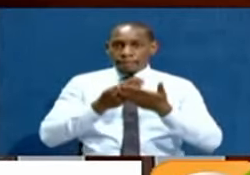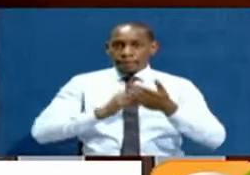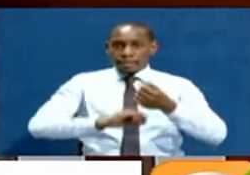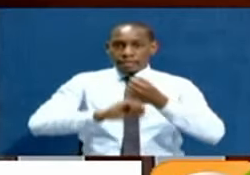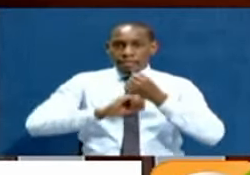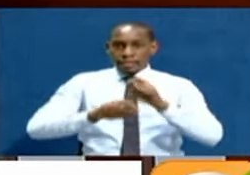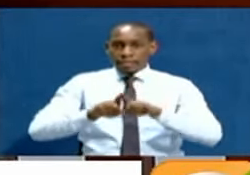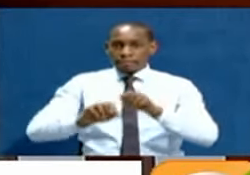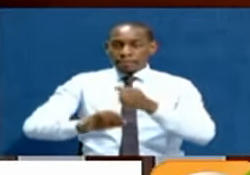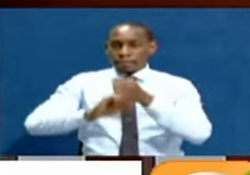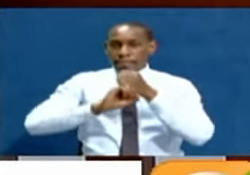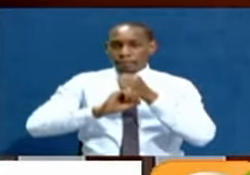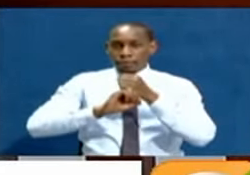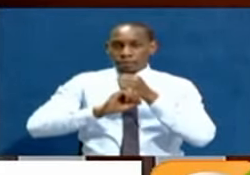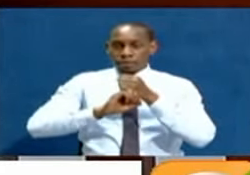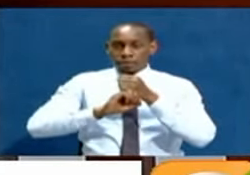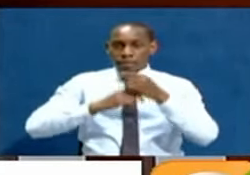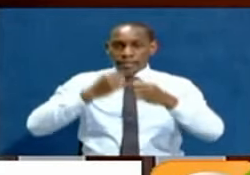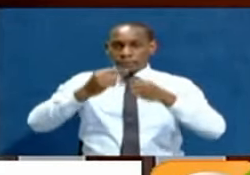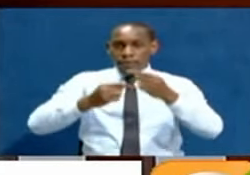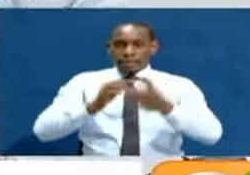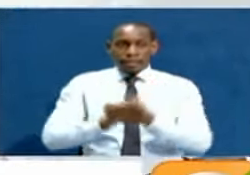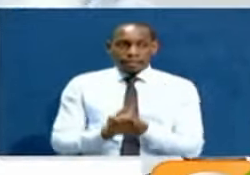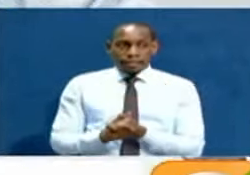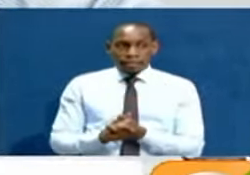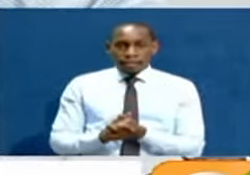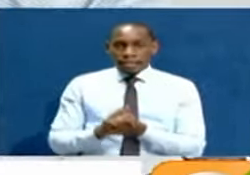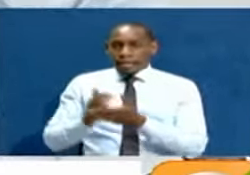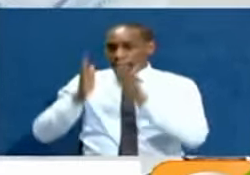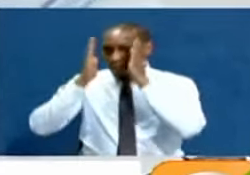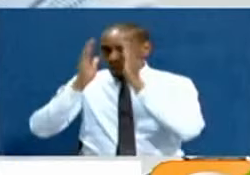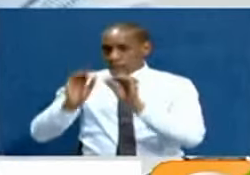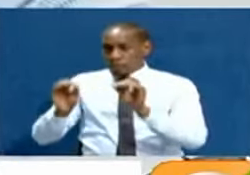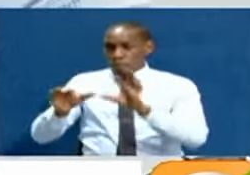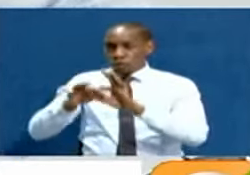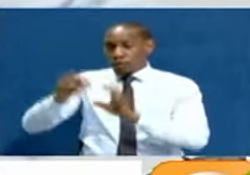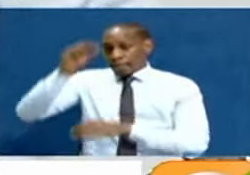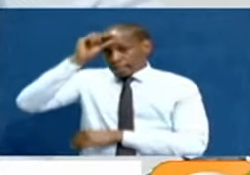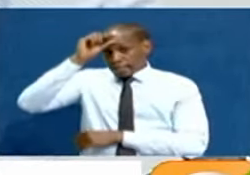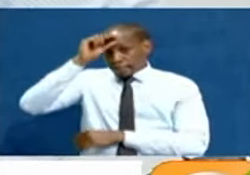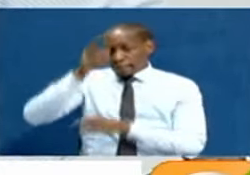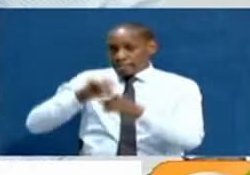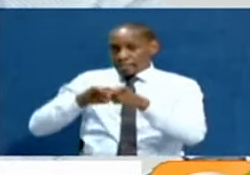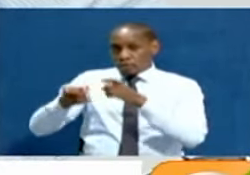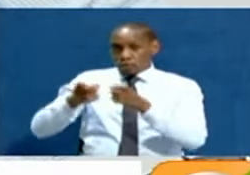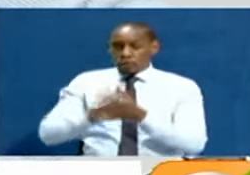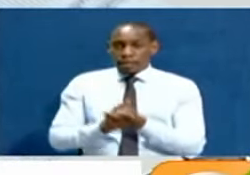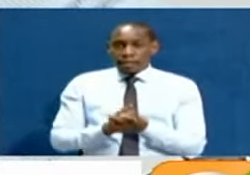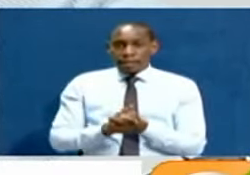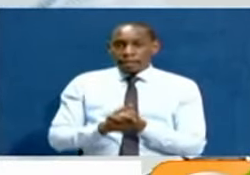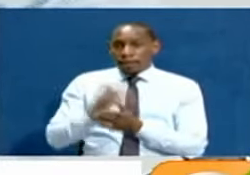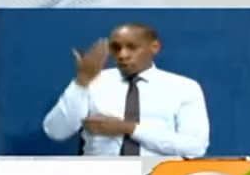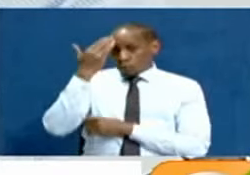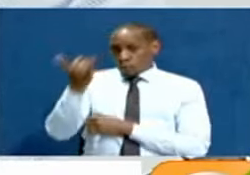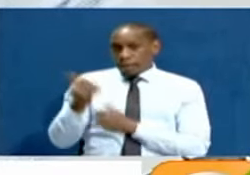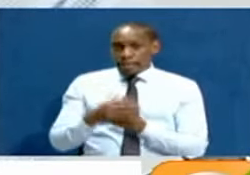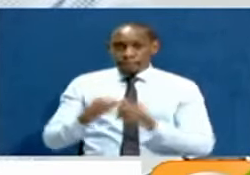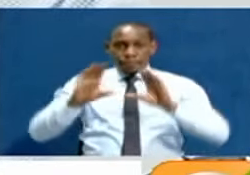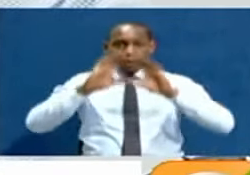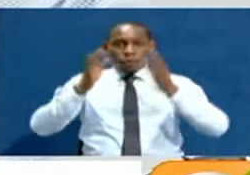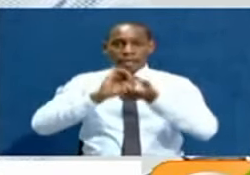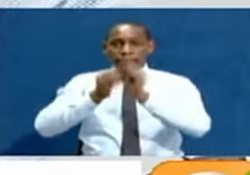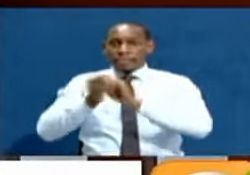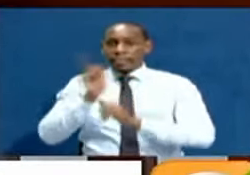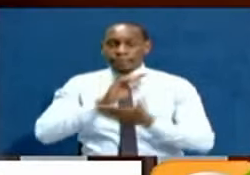we need support from the government to carry it through. So you're not so keen now on nationalization. You're not big on that move now because the world has